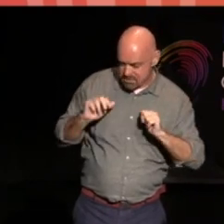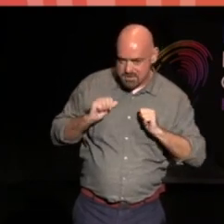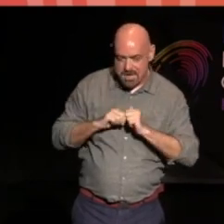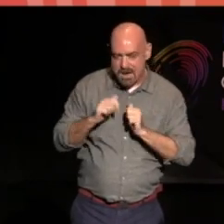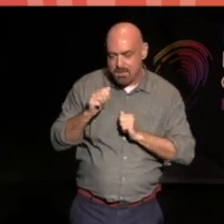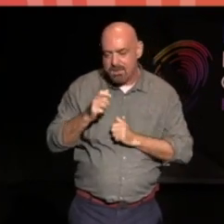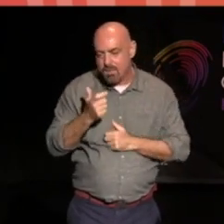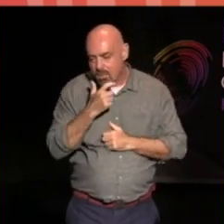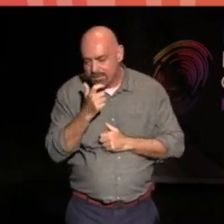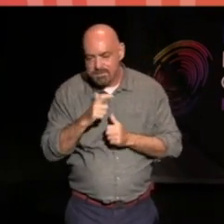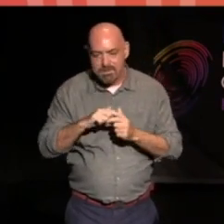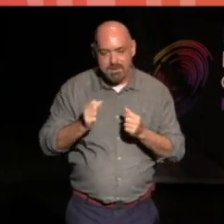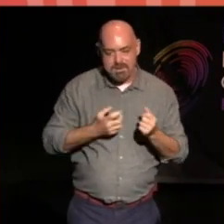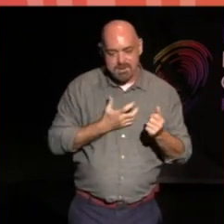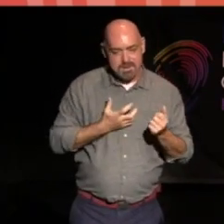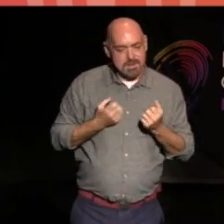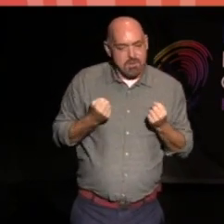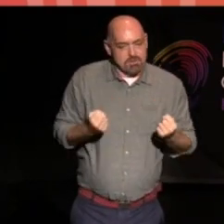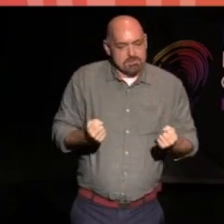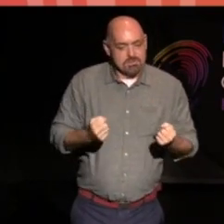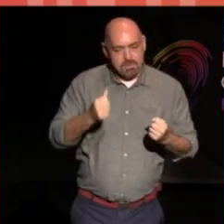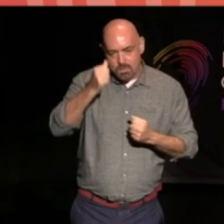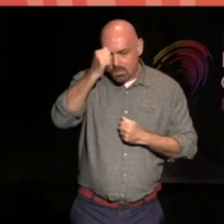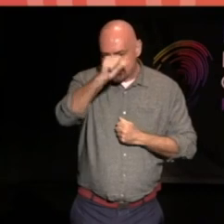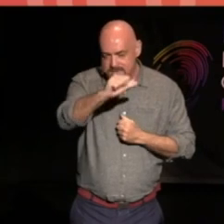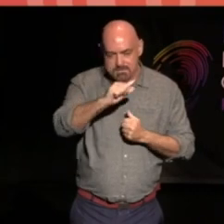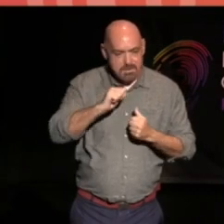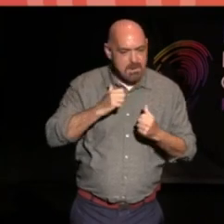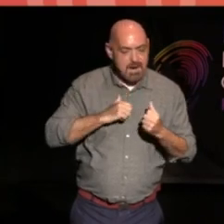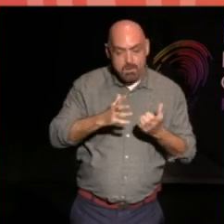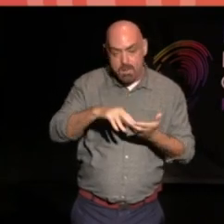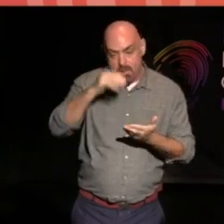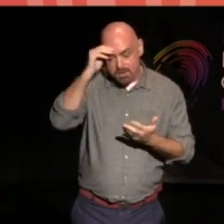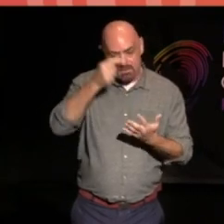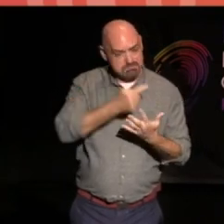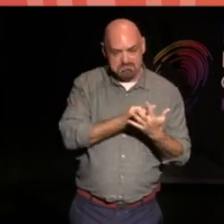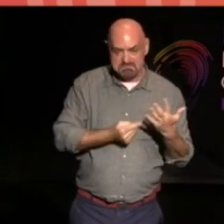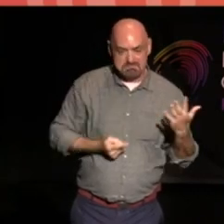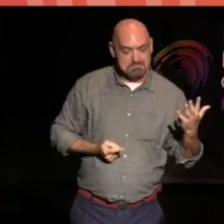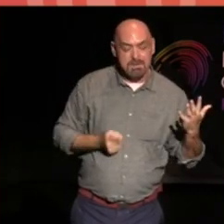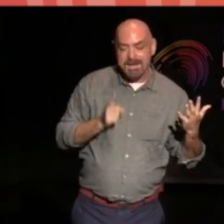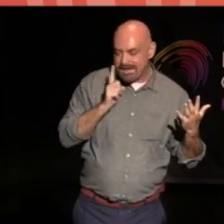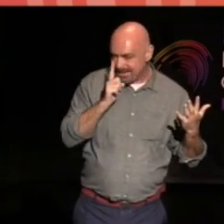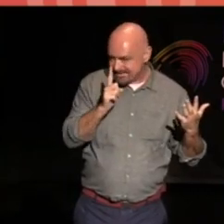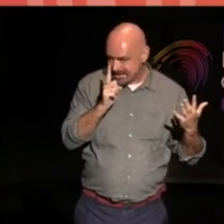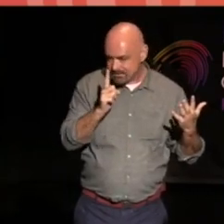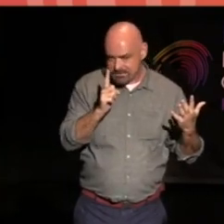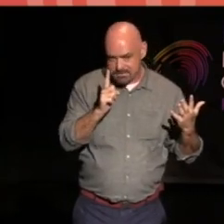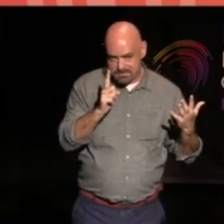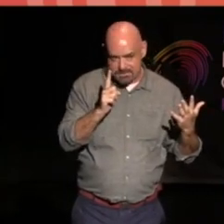wit nor our courage, neither our wisdom nor our learning, except